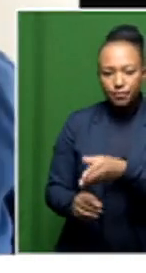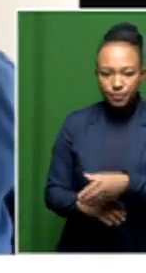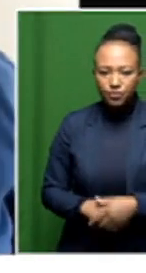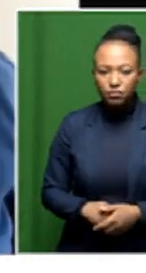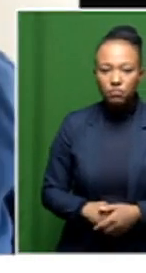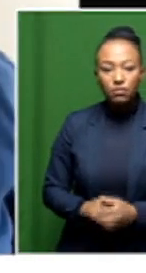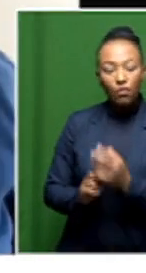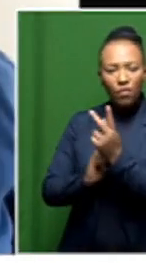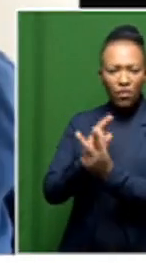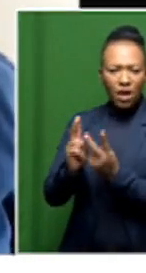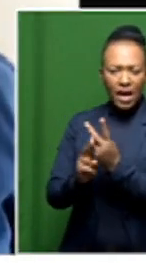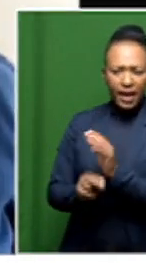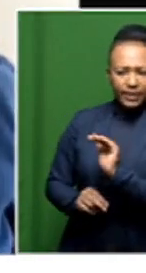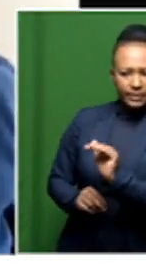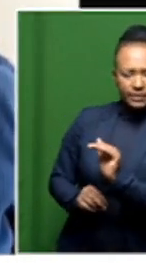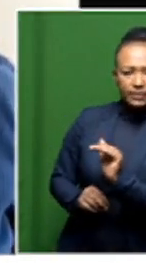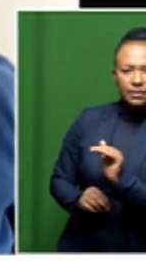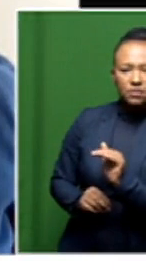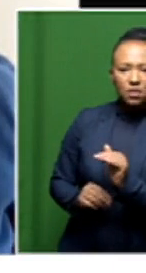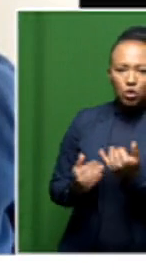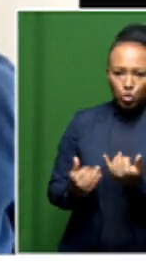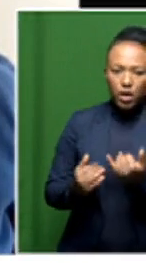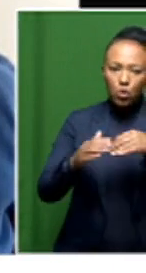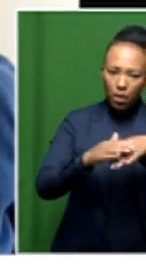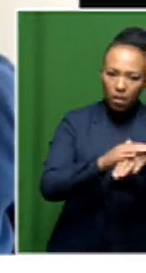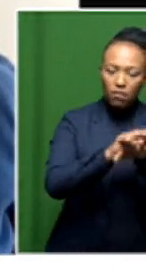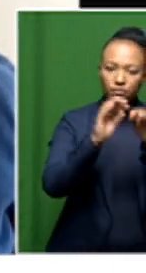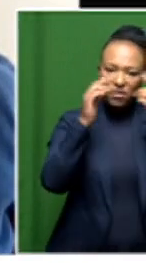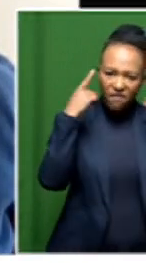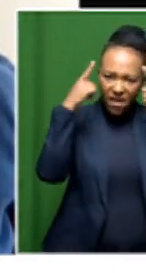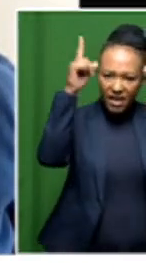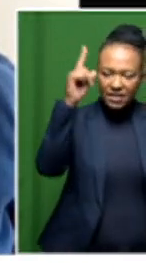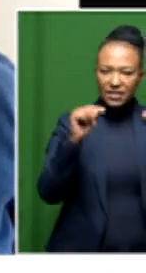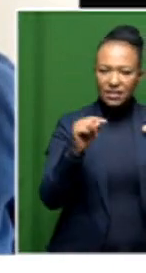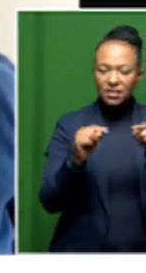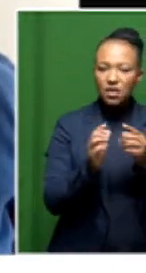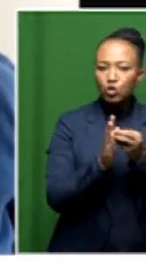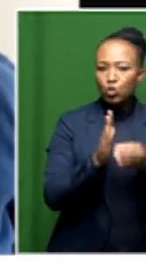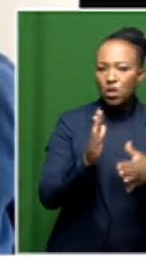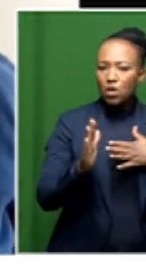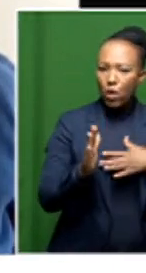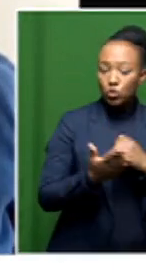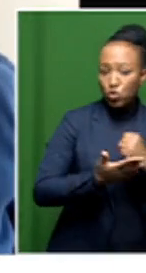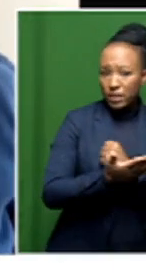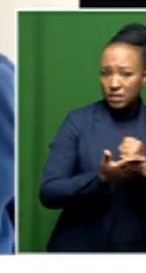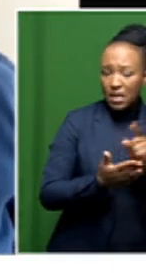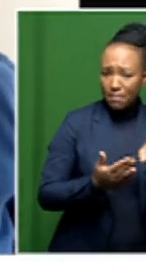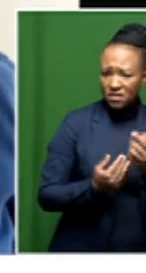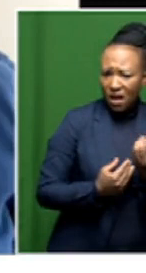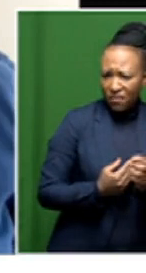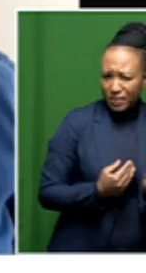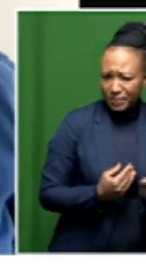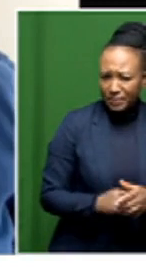reminder again, Mr. Mamabolo, you headed out to Wits today. What do the students who wish to register, what do they need to have with